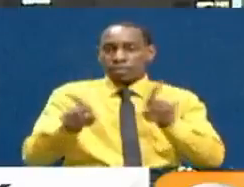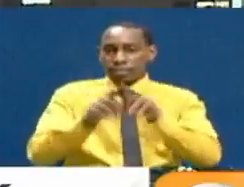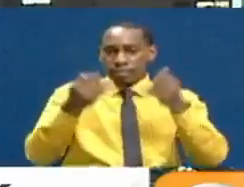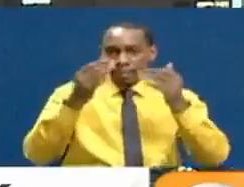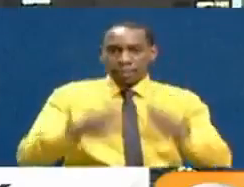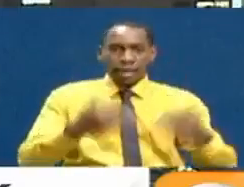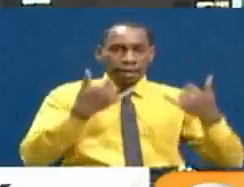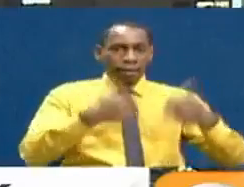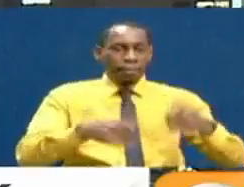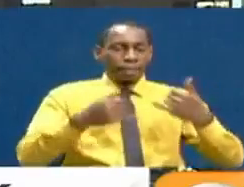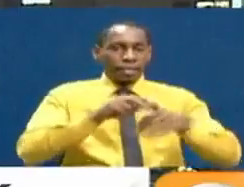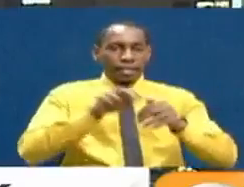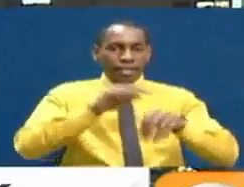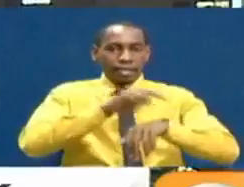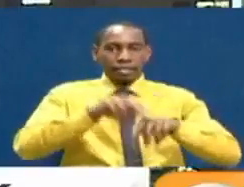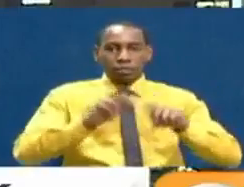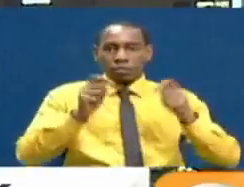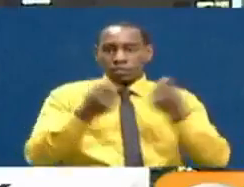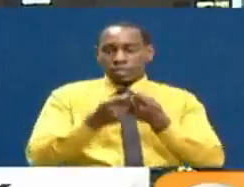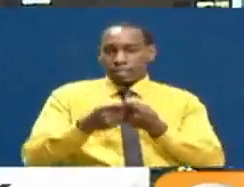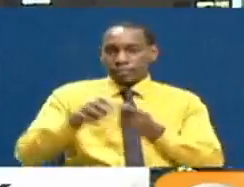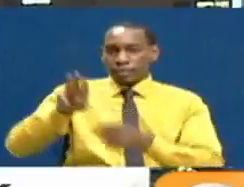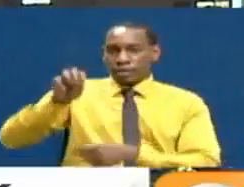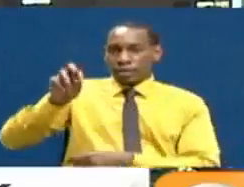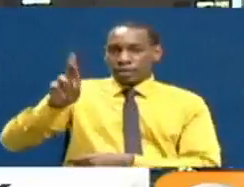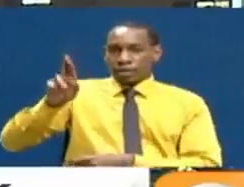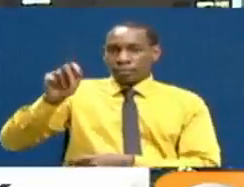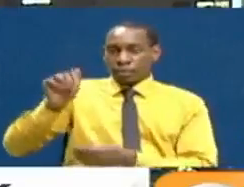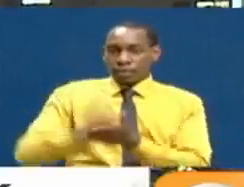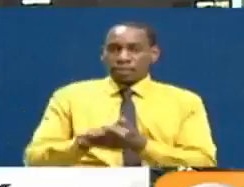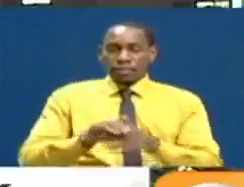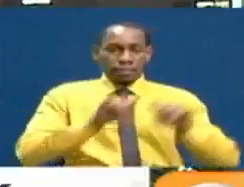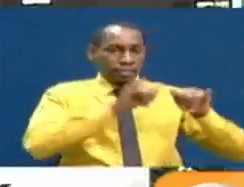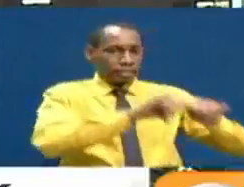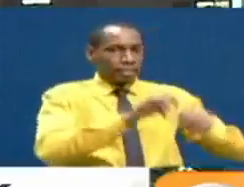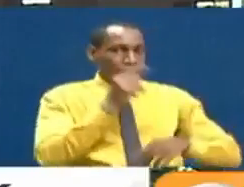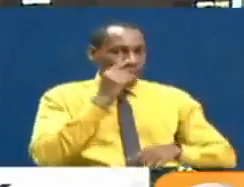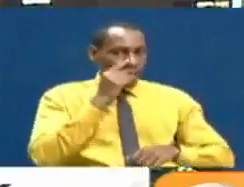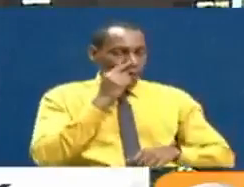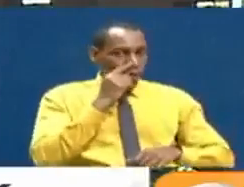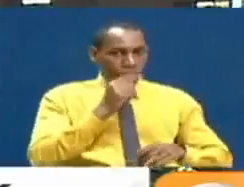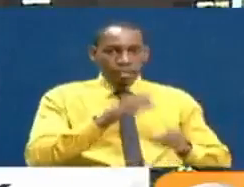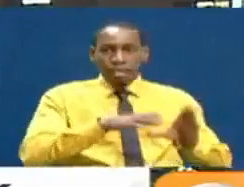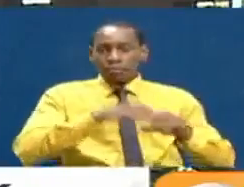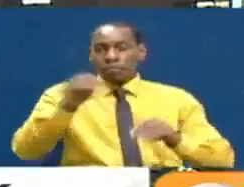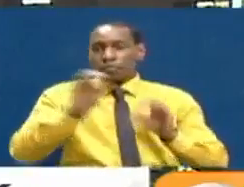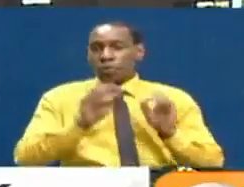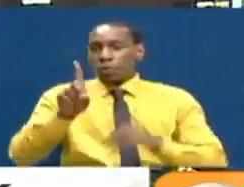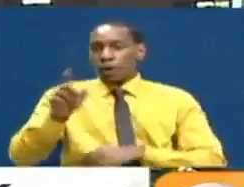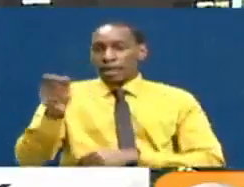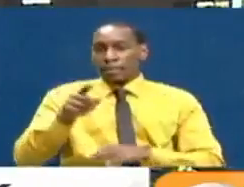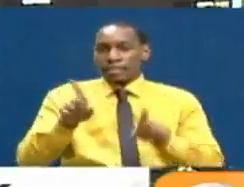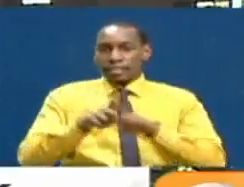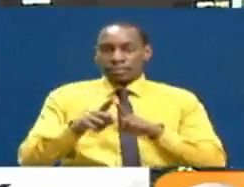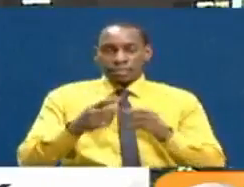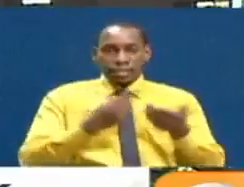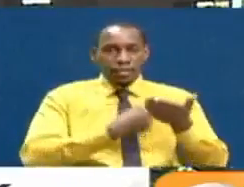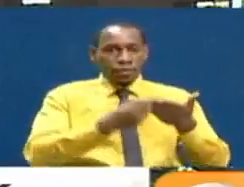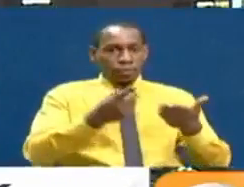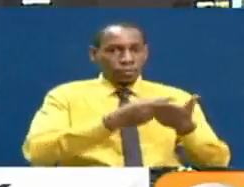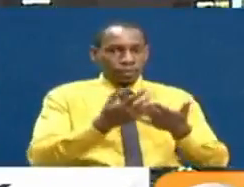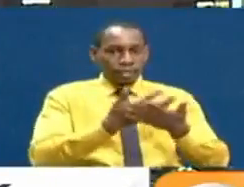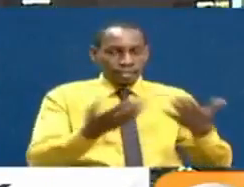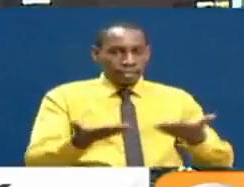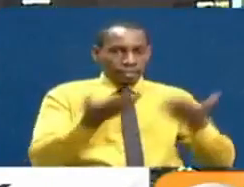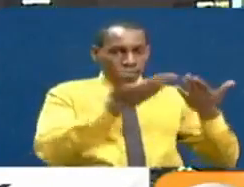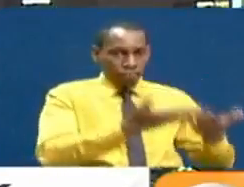who has played for the national team, the Morans, became a prisoner in his house and has not left for close to a month, receiving his weekly supplies at his